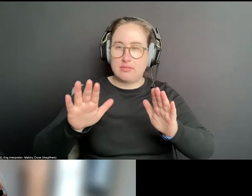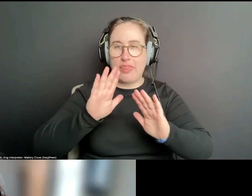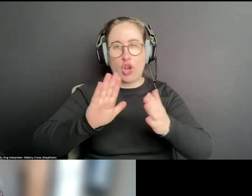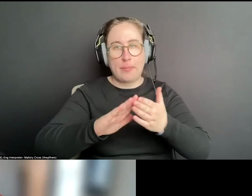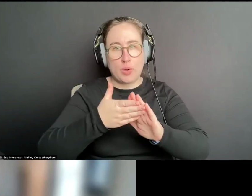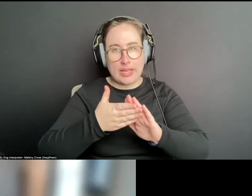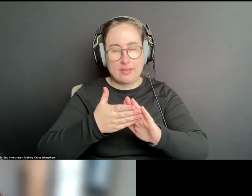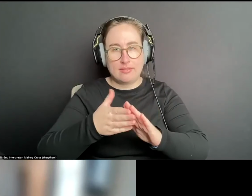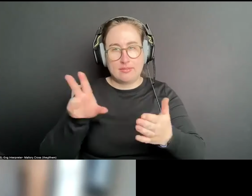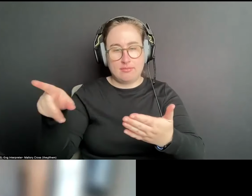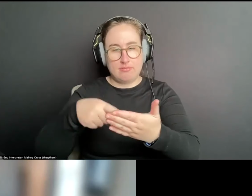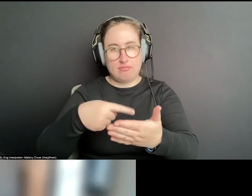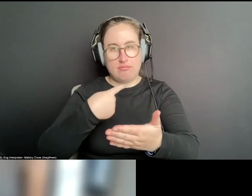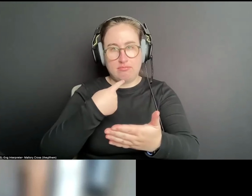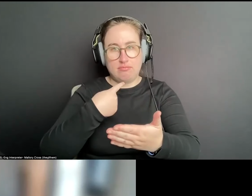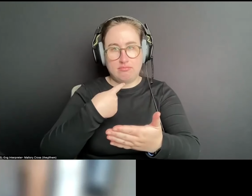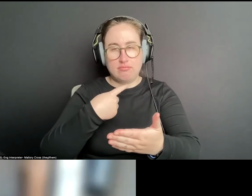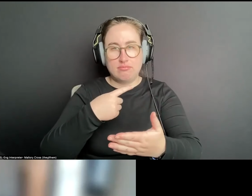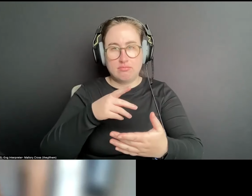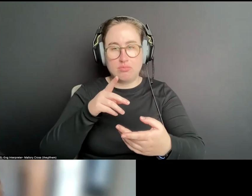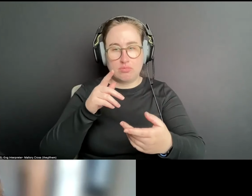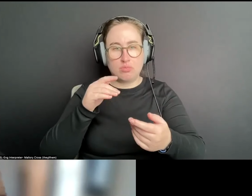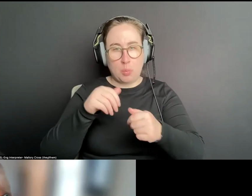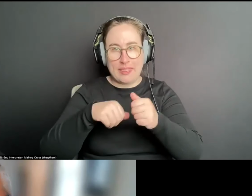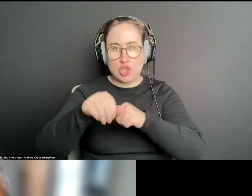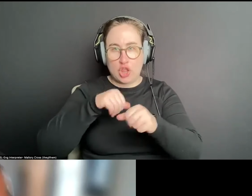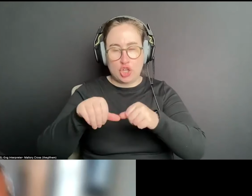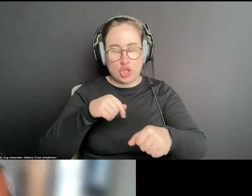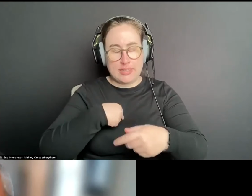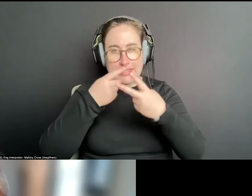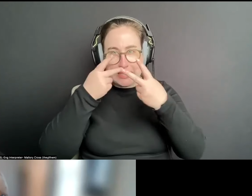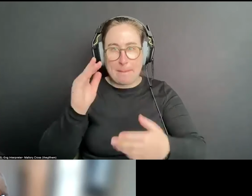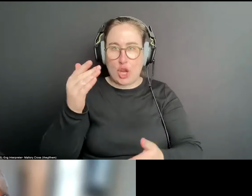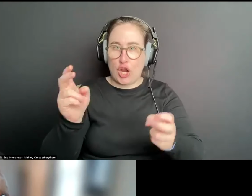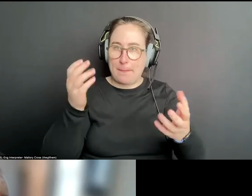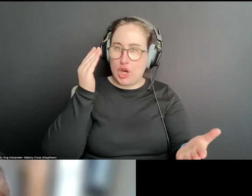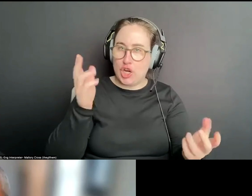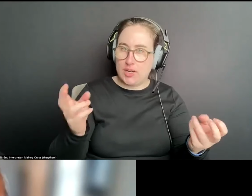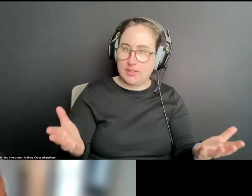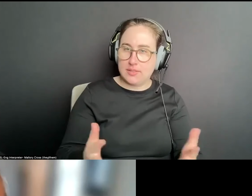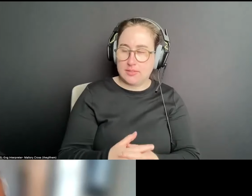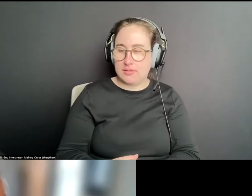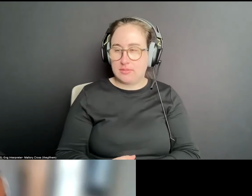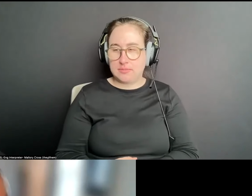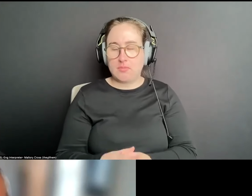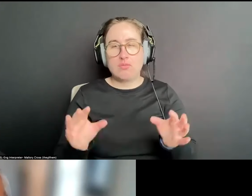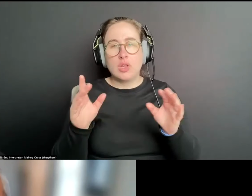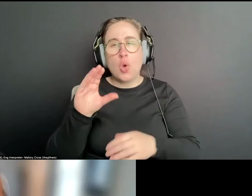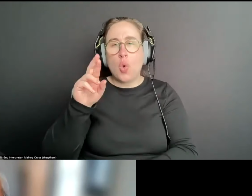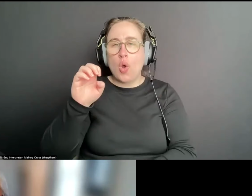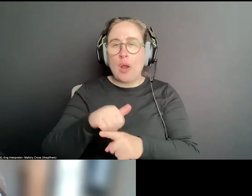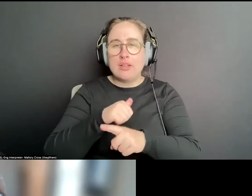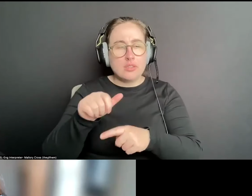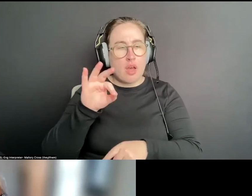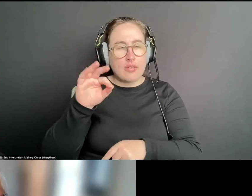to themselves with each other, which I think at its best has been the heart of core practices of community media